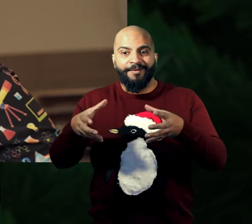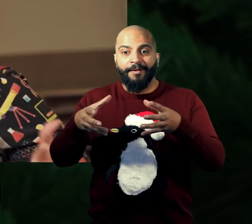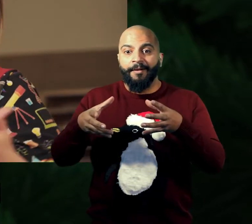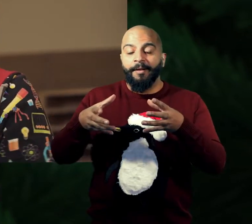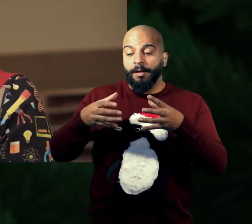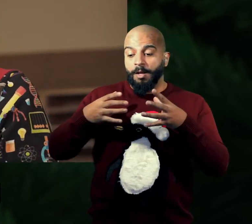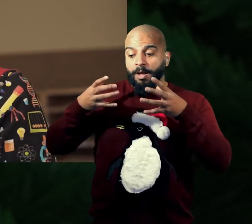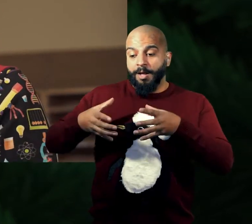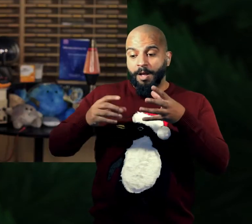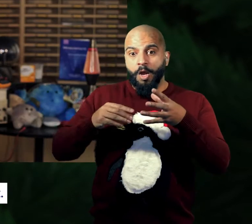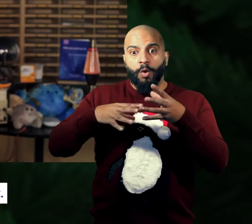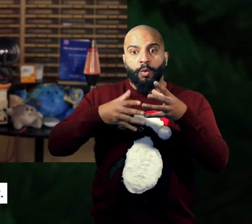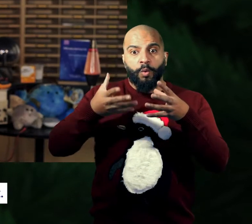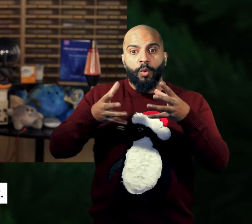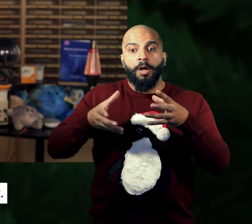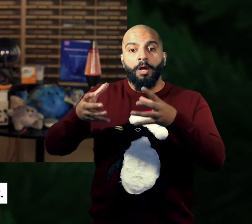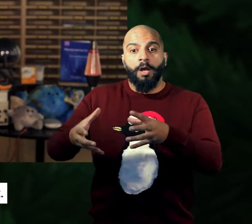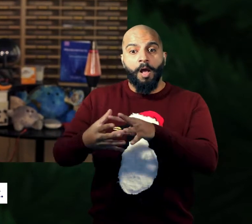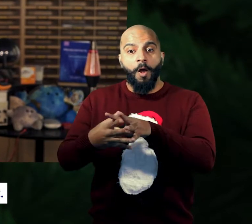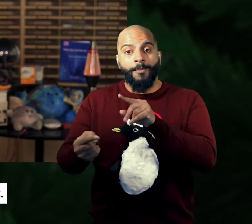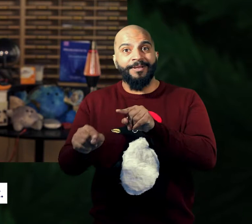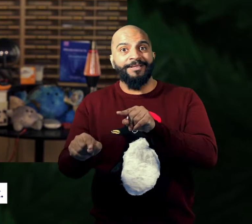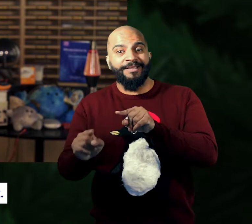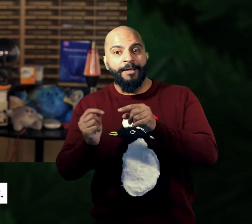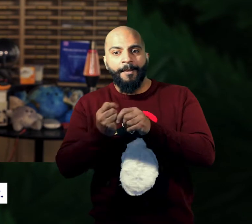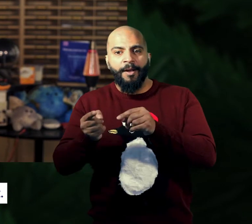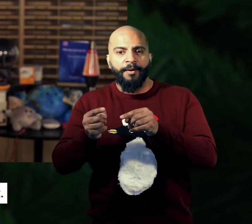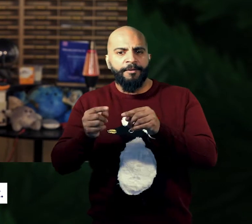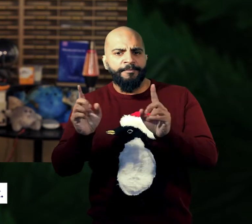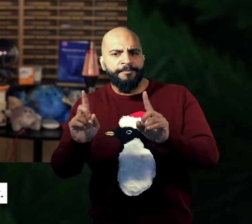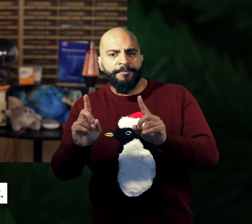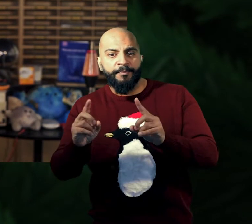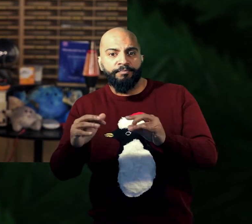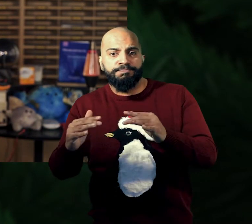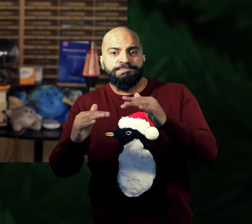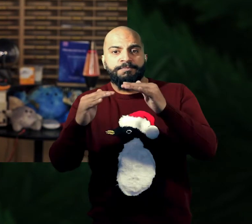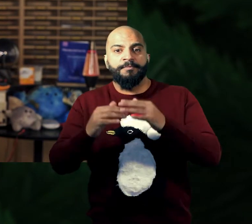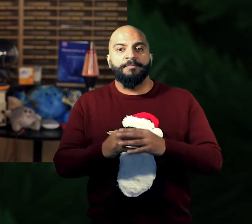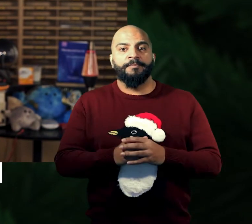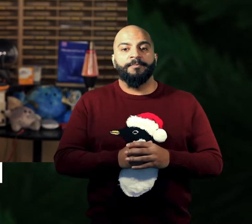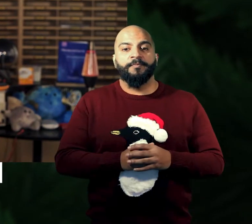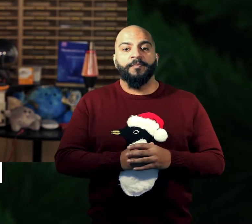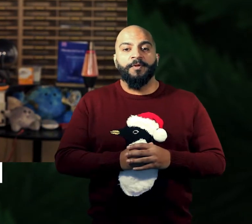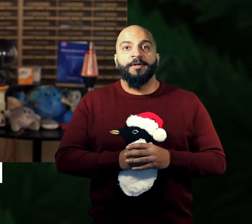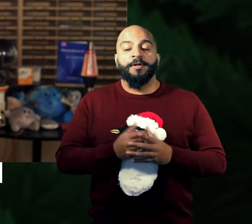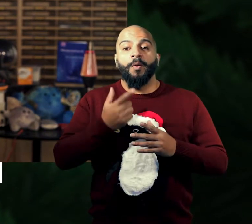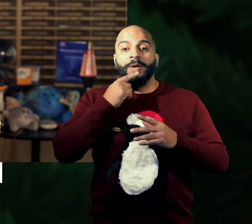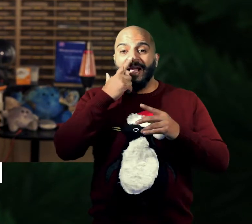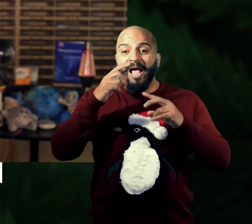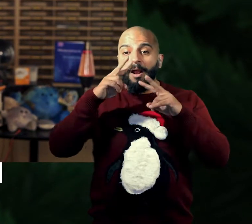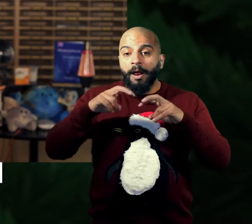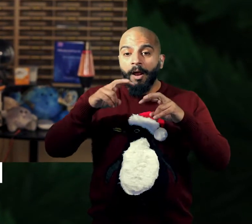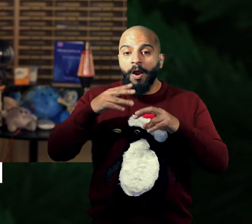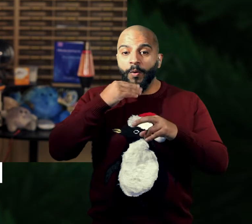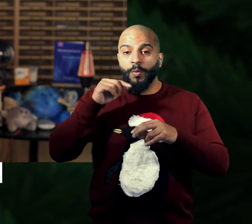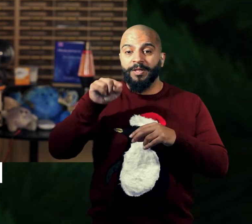opposite charges are attracted, meaning that you also build up a region of charge in the other object. You can investigate the effect of